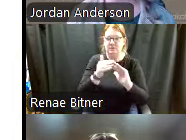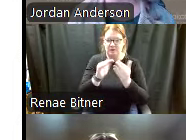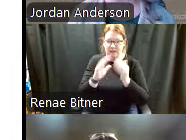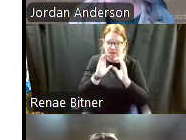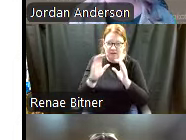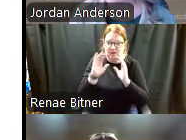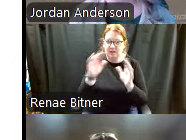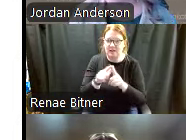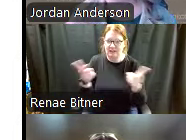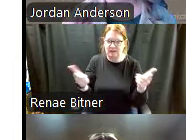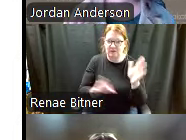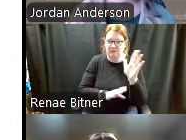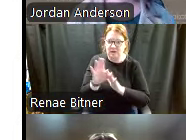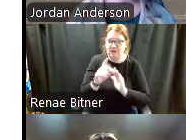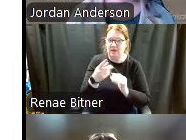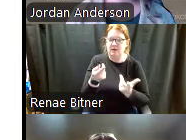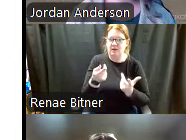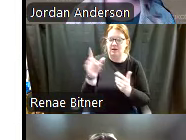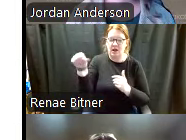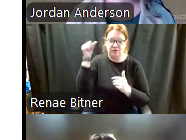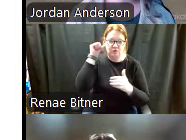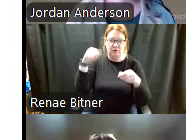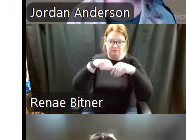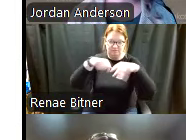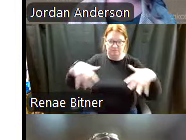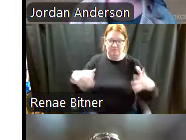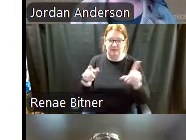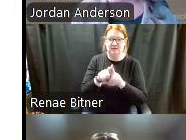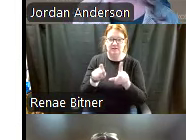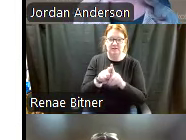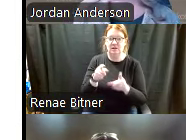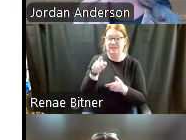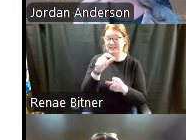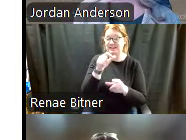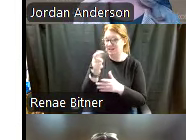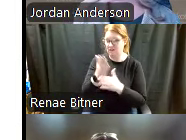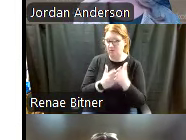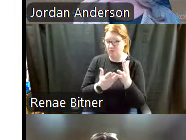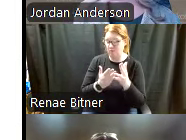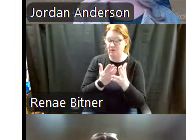resources. Funding is through the state of North Dakota, and it is not through Part C.